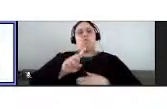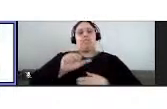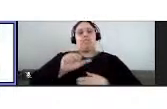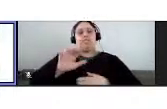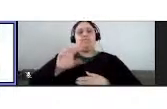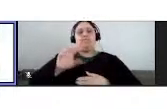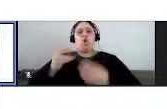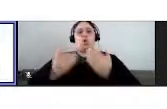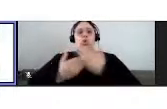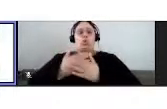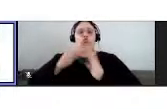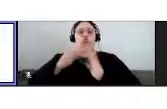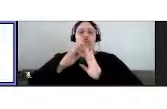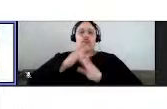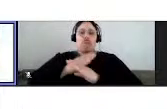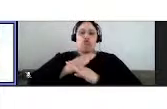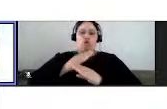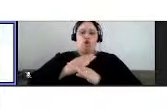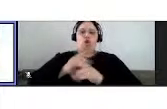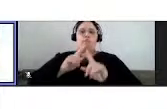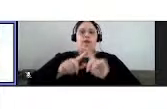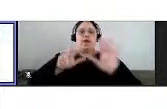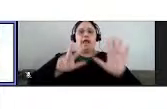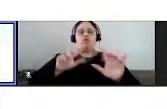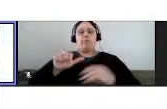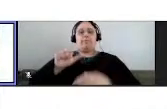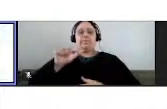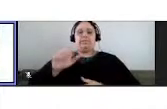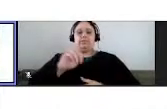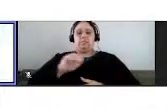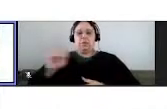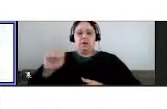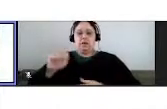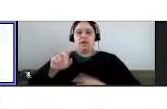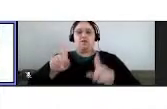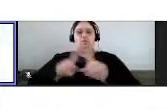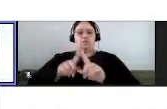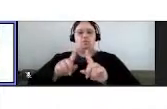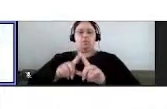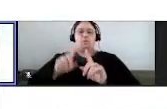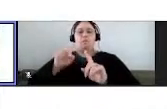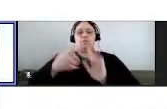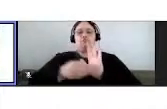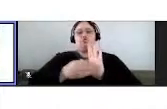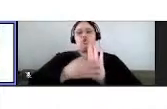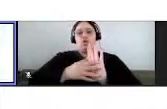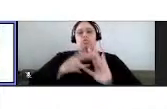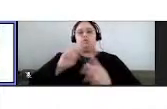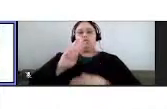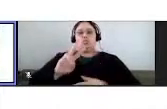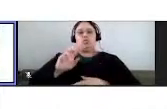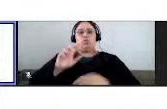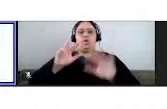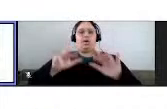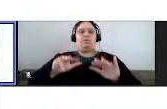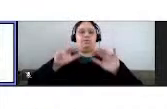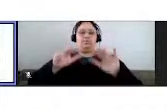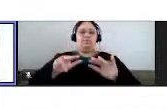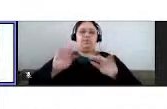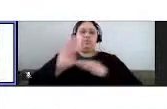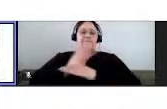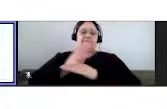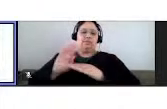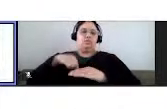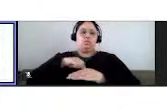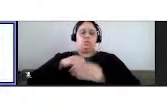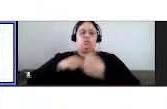jobs, leveraged 8.6 million. And then also, I think, to note our 218 businesses